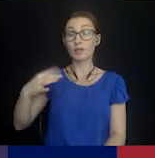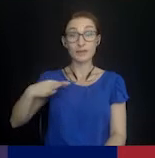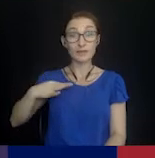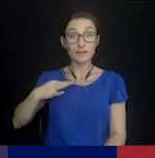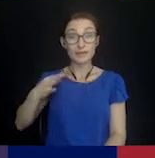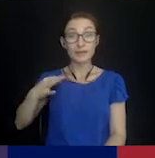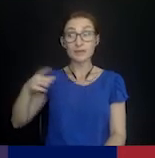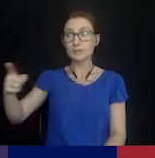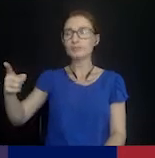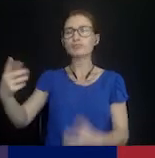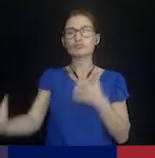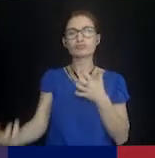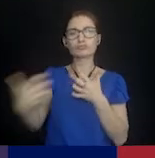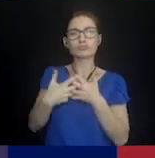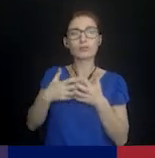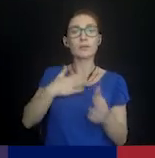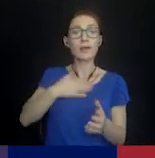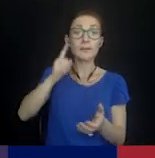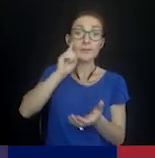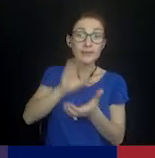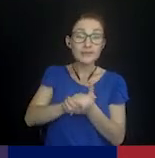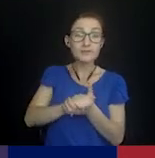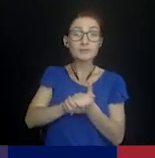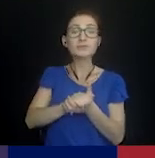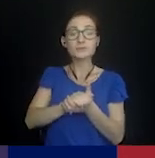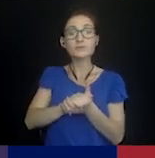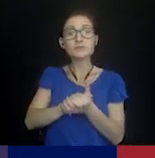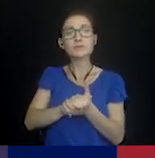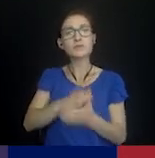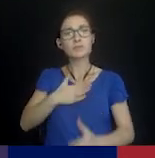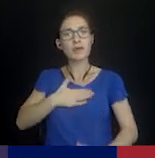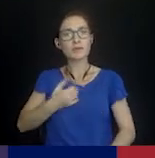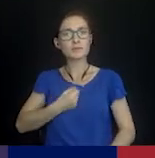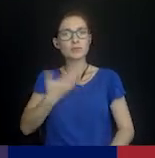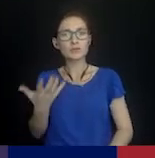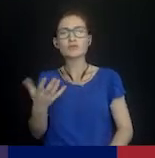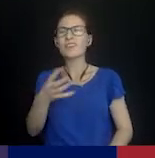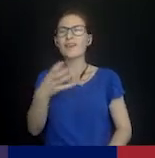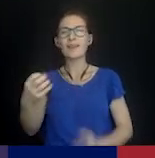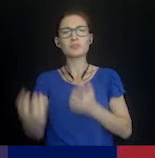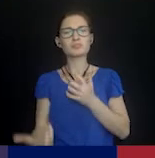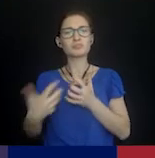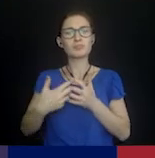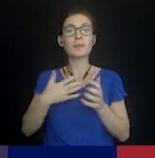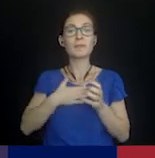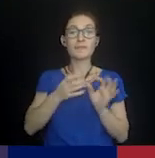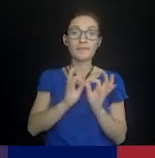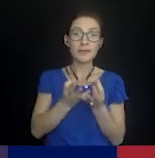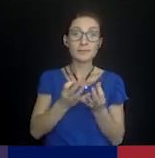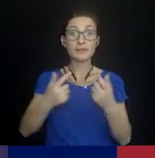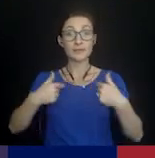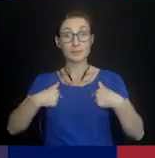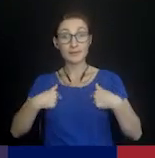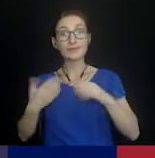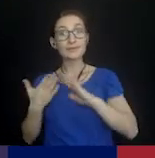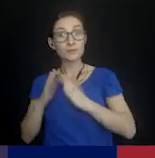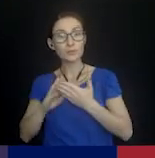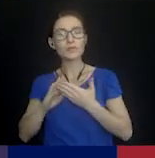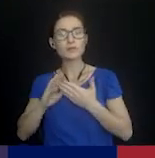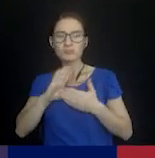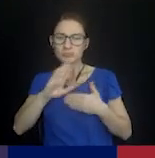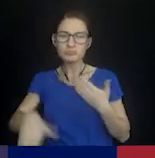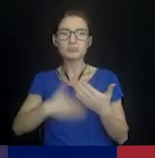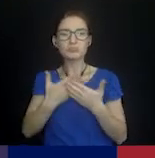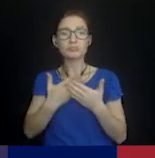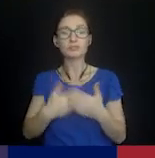their beliefs and what is best for them, their family, and their community. This country has endured